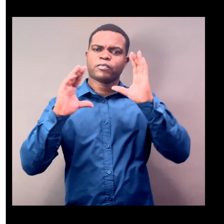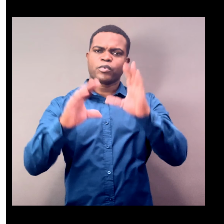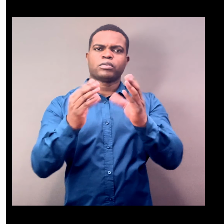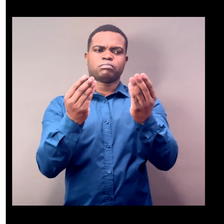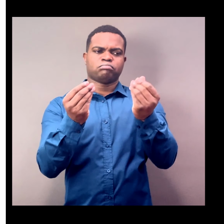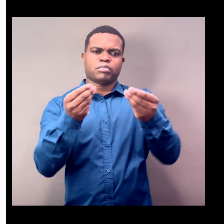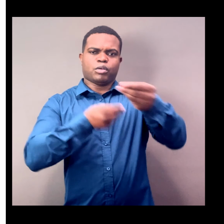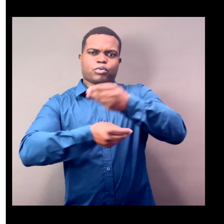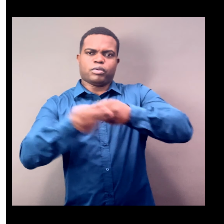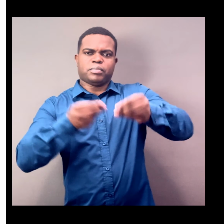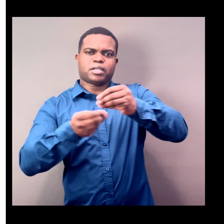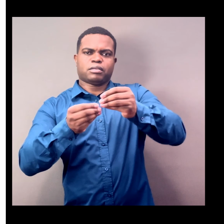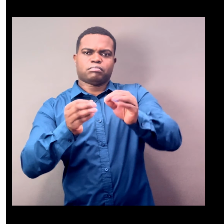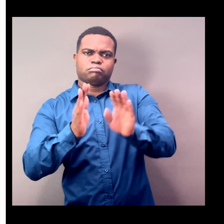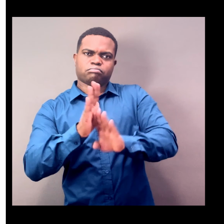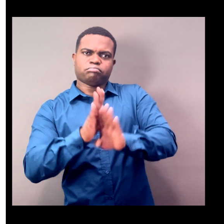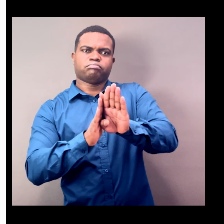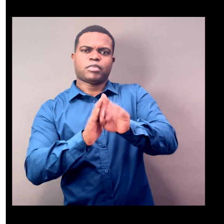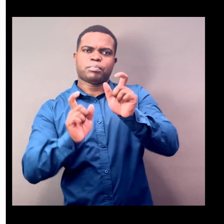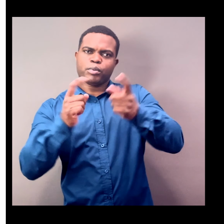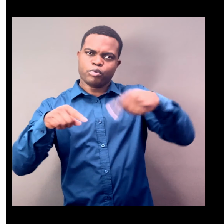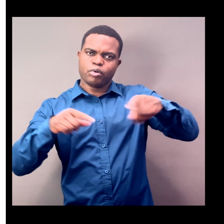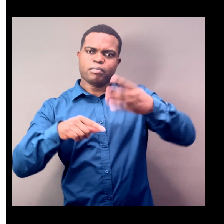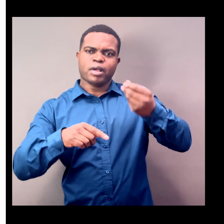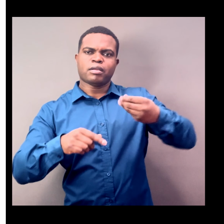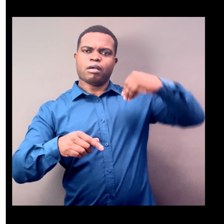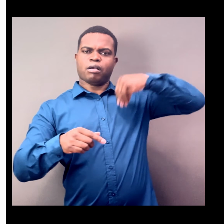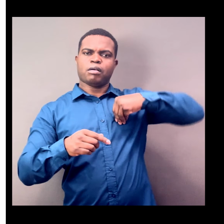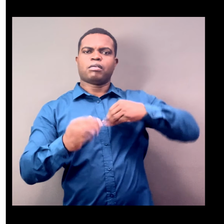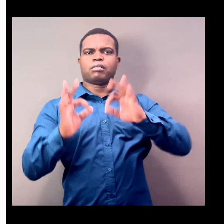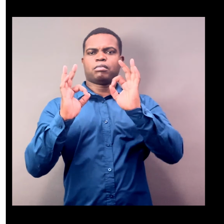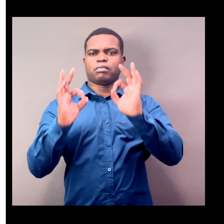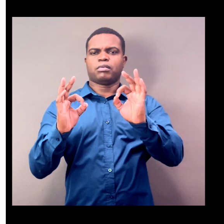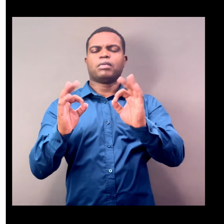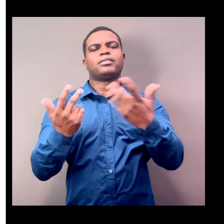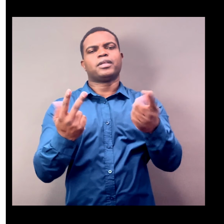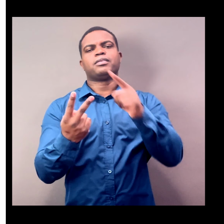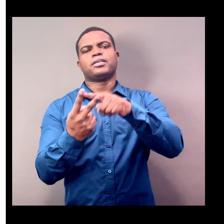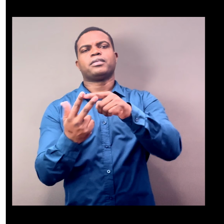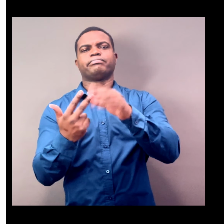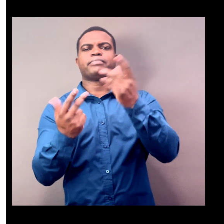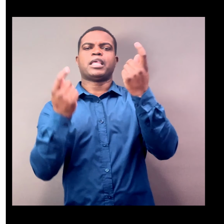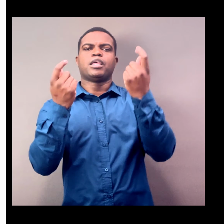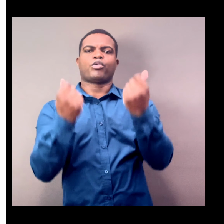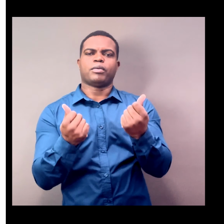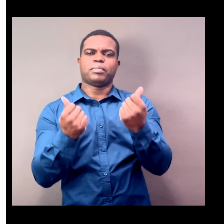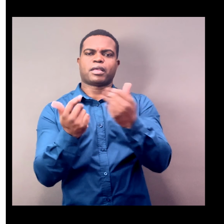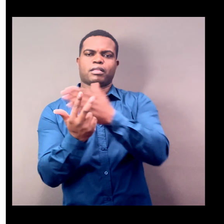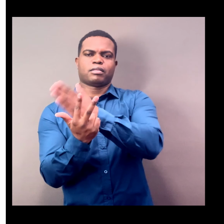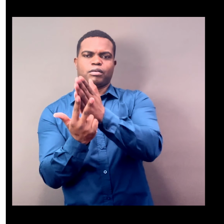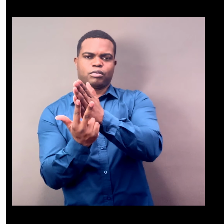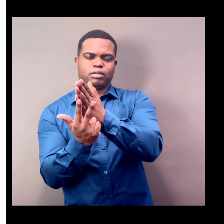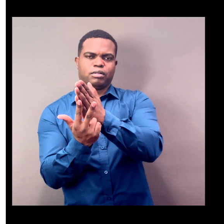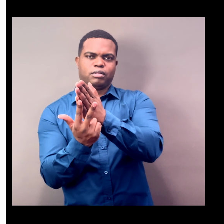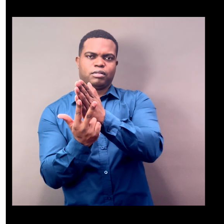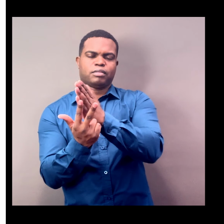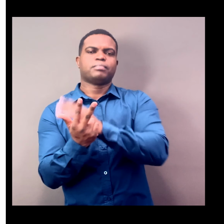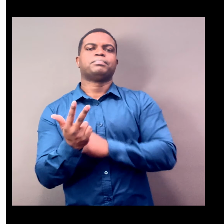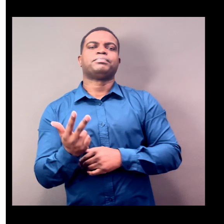development, livelihoods, financial well-being, that means you are coming from the economic angle, which is the economic